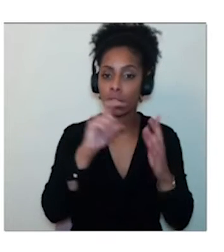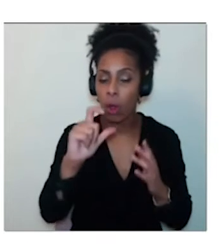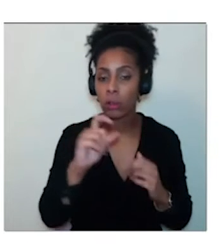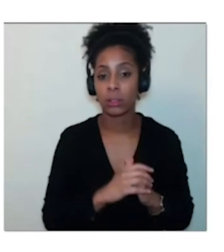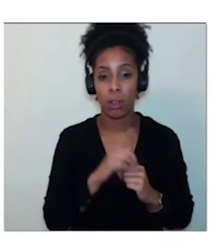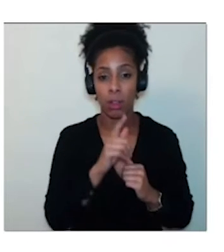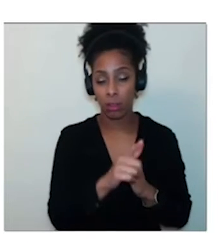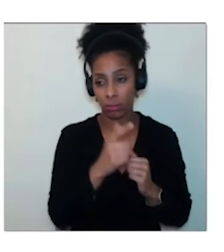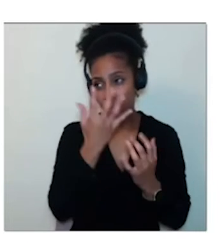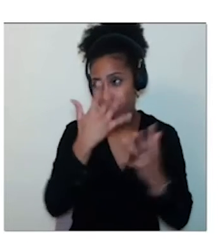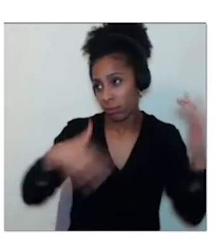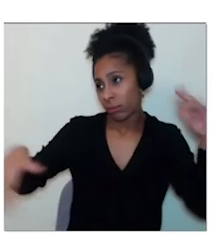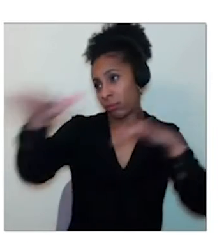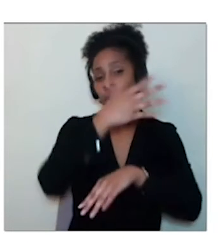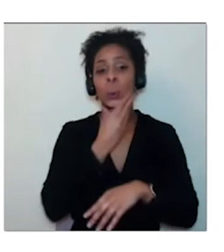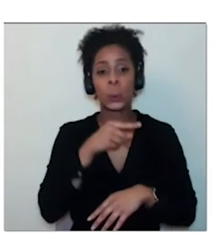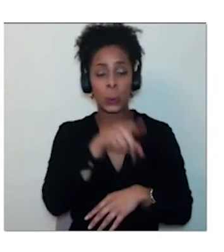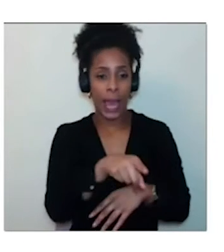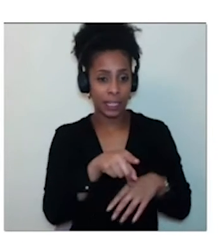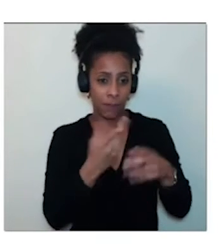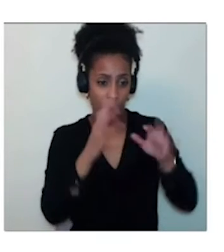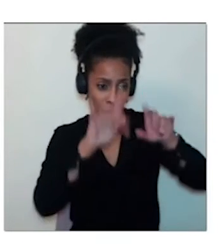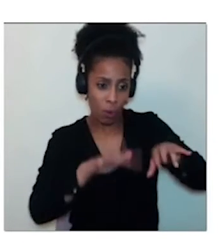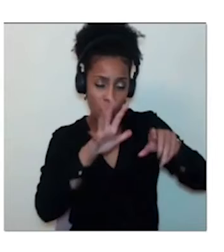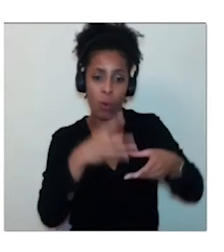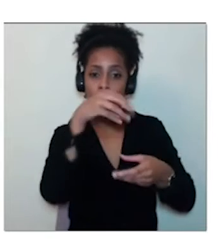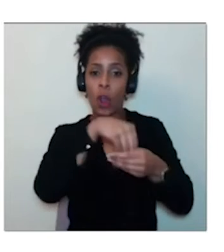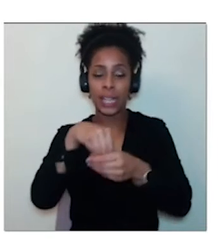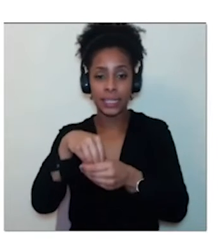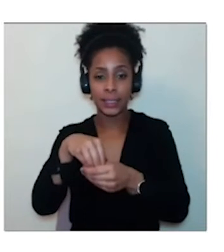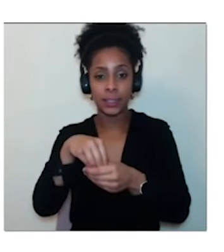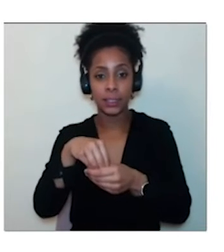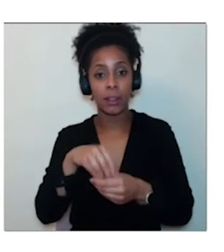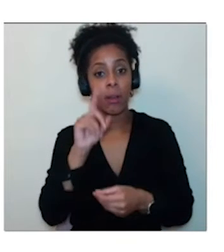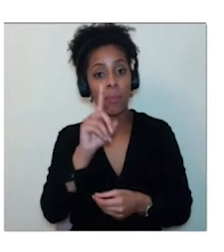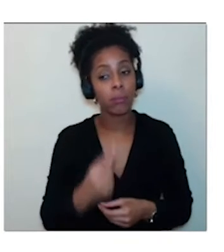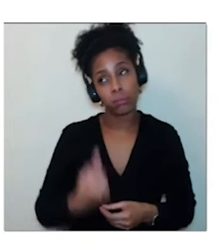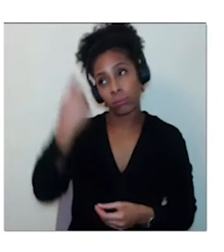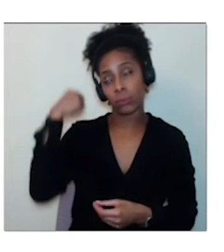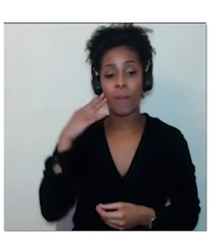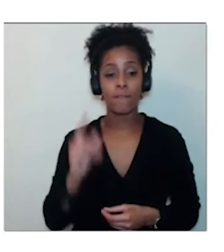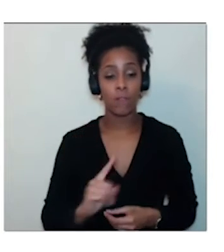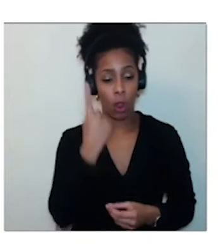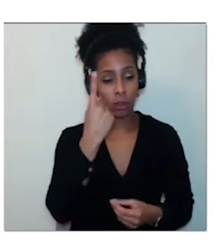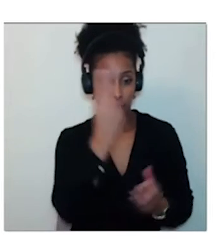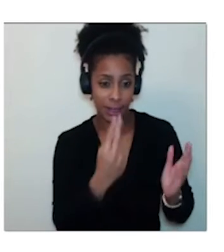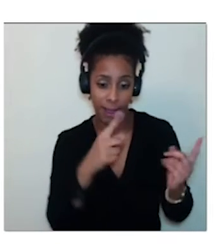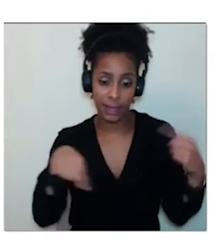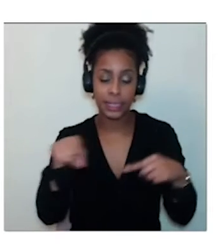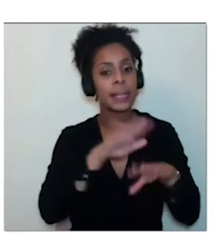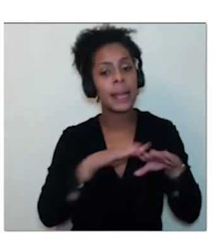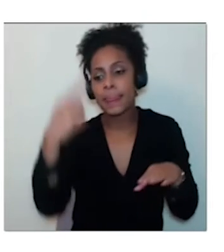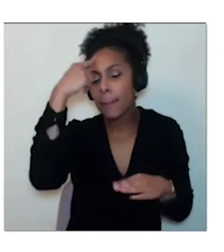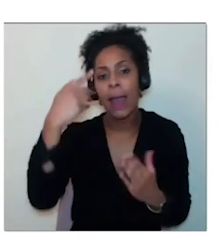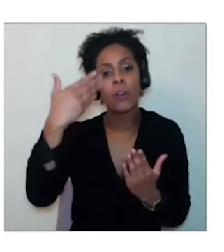authoring content. However, when these tools were originally designed, they did not incorporate document semantics or consider the